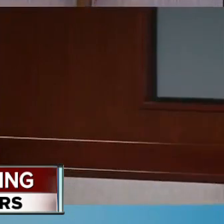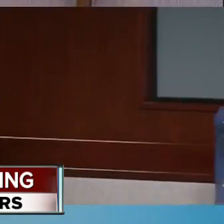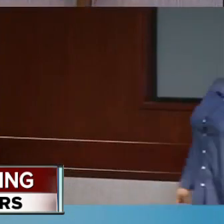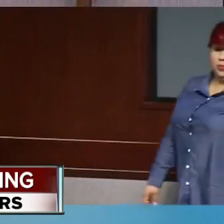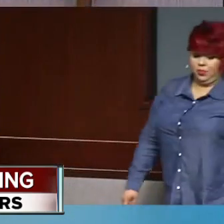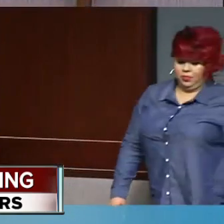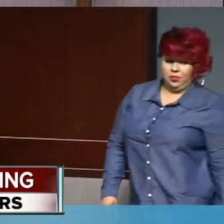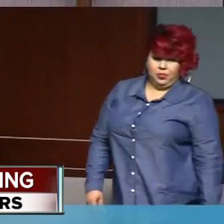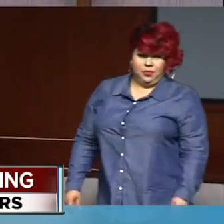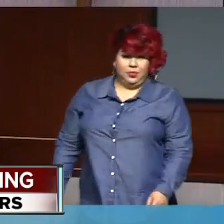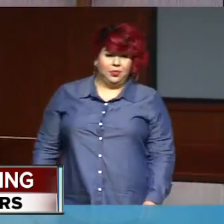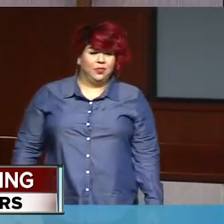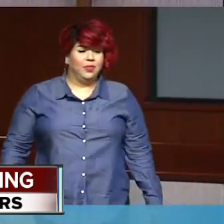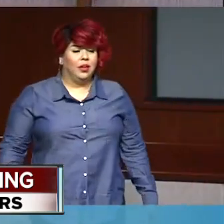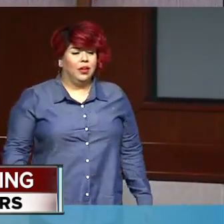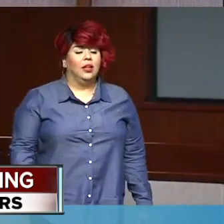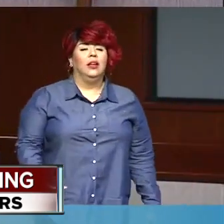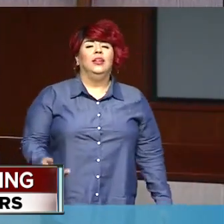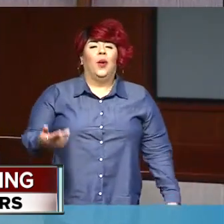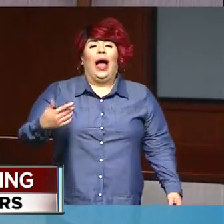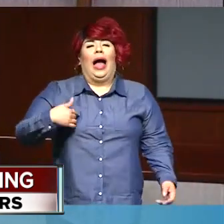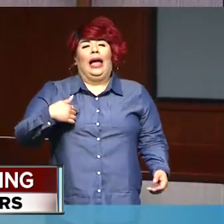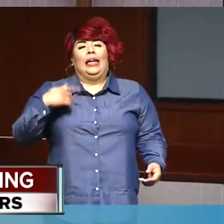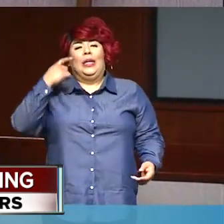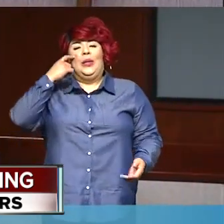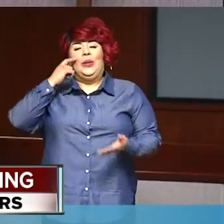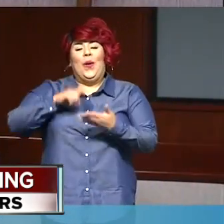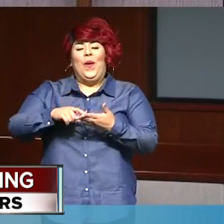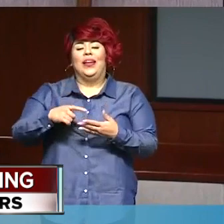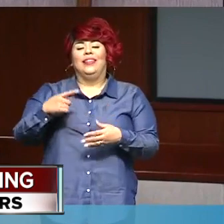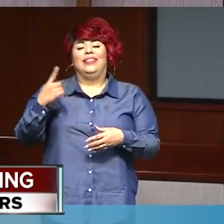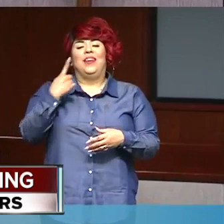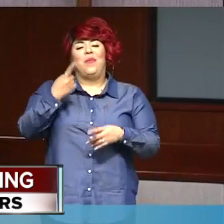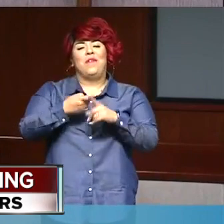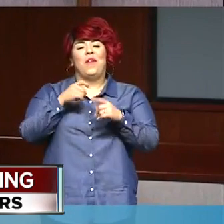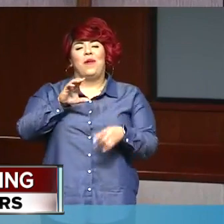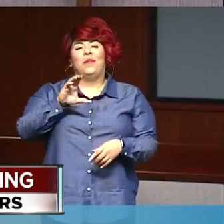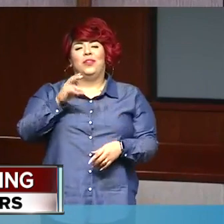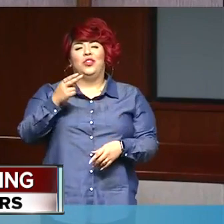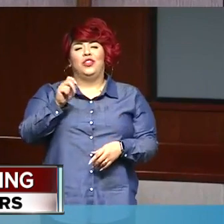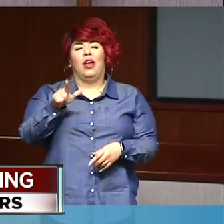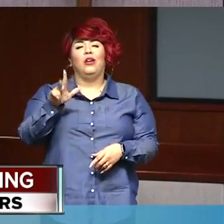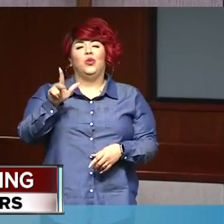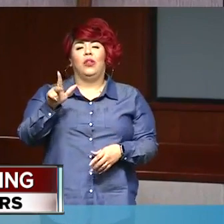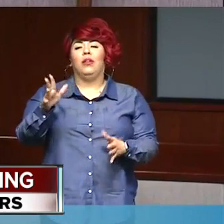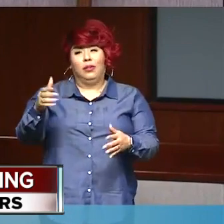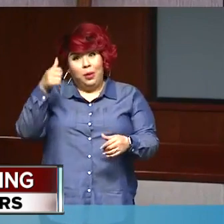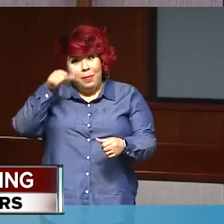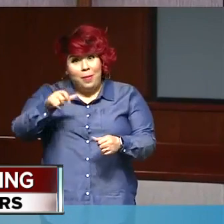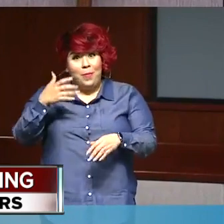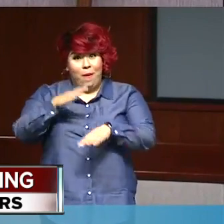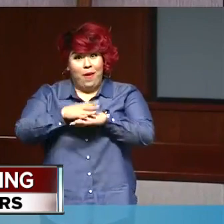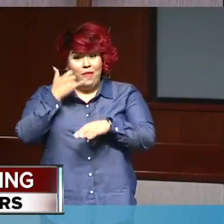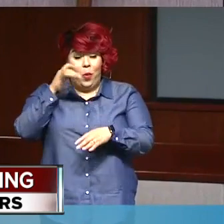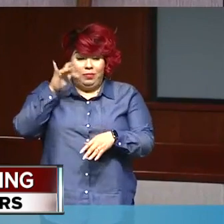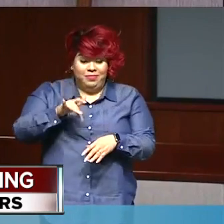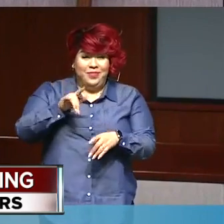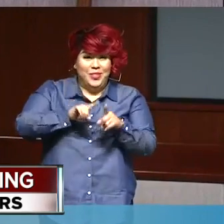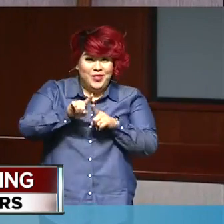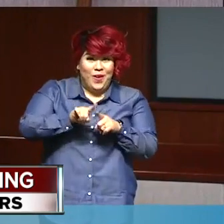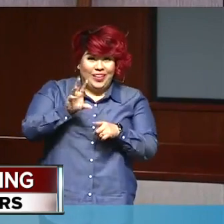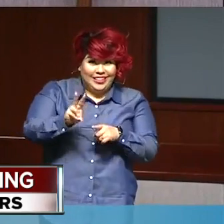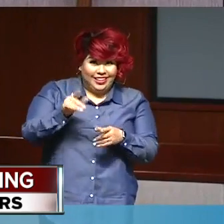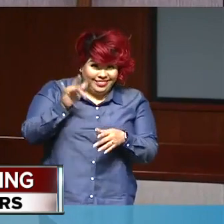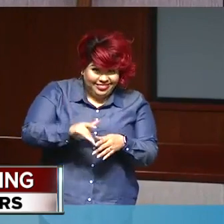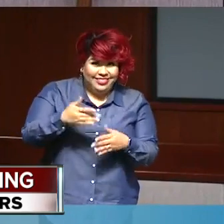Okay, I haven't noticed that we do have someone from Channel 23 on the line, so I'm going to go back. Remember, star 6 to unmute yourself. Do we have someone from